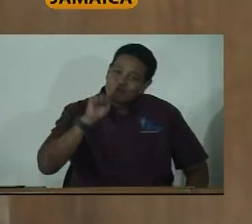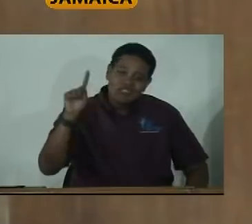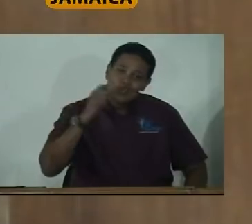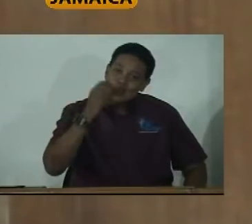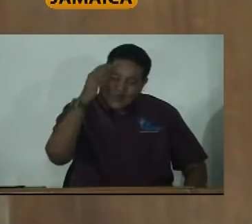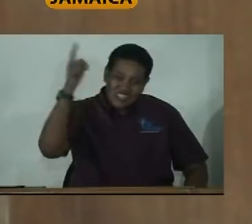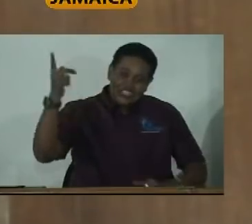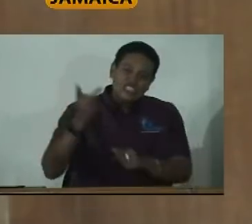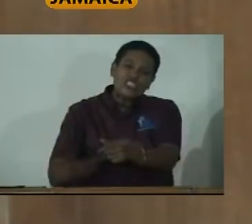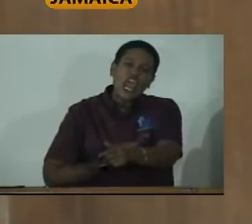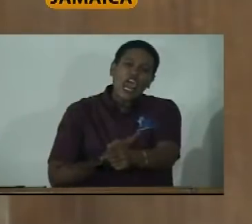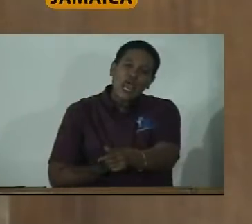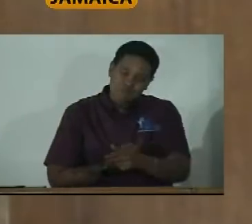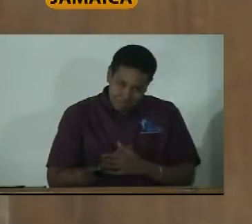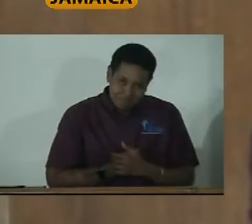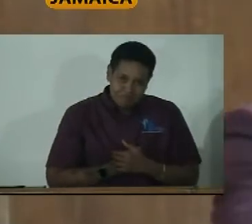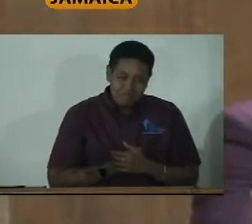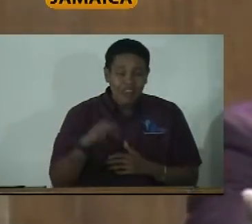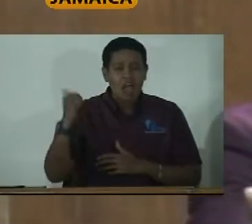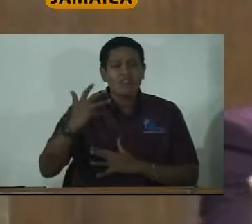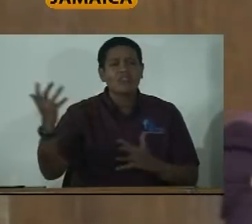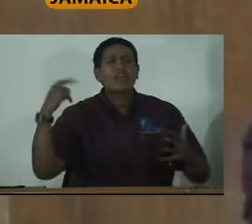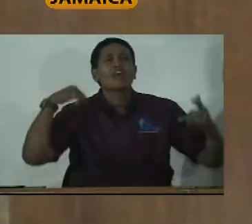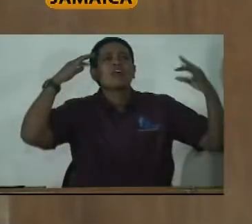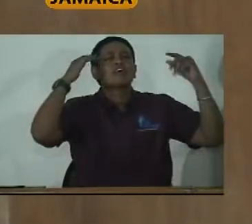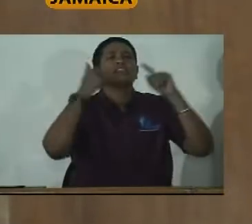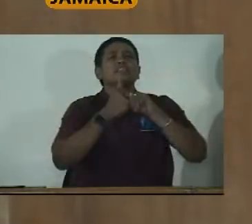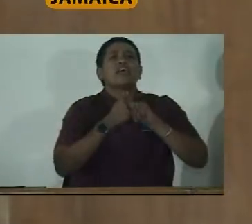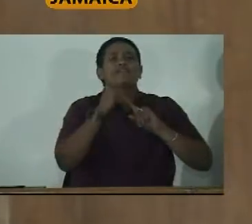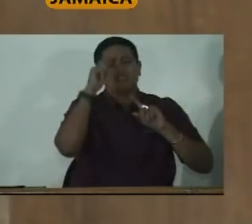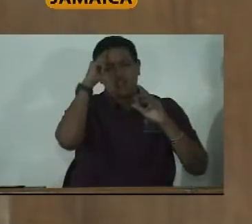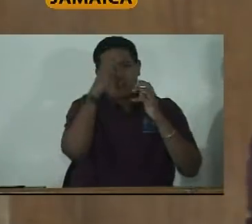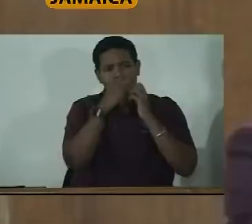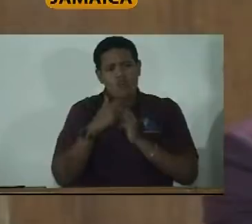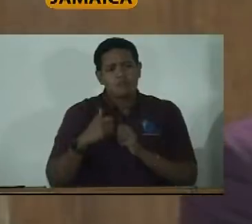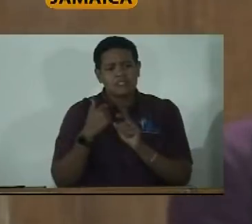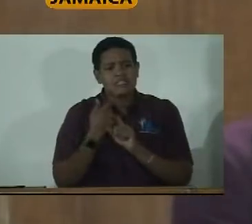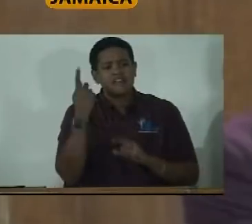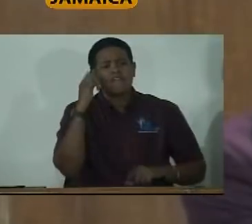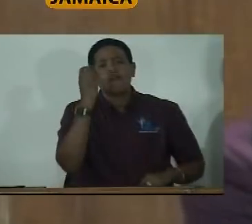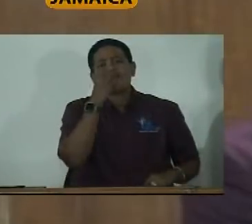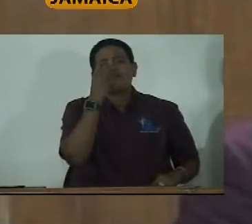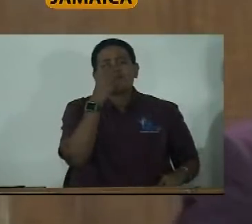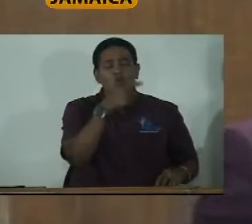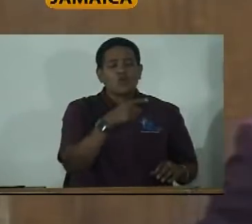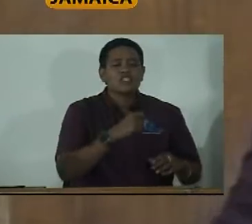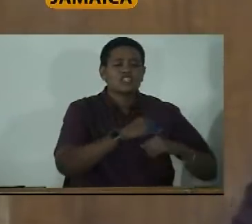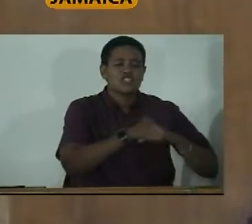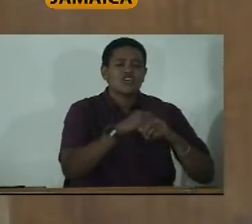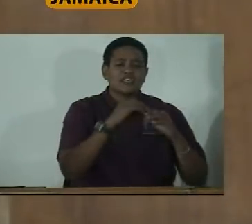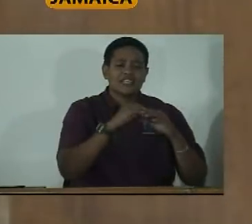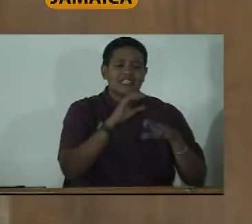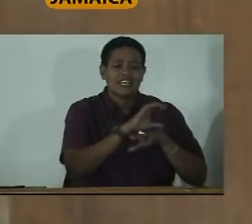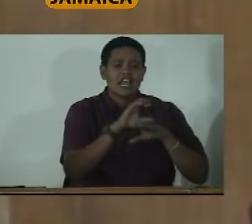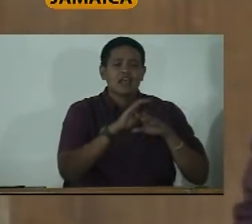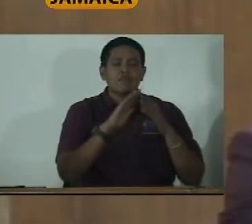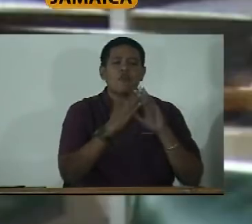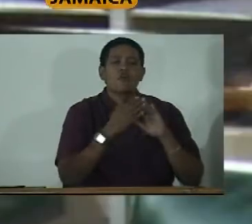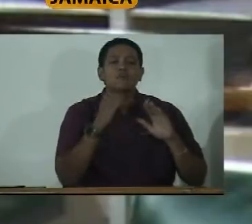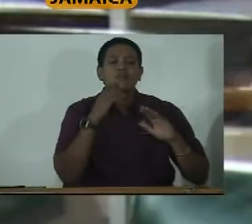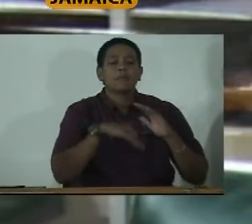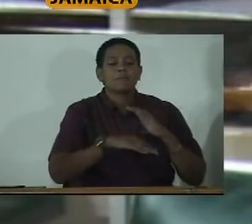the cooperation, Minister of Foreign Affairs, that could be gained for food security within CARICOM, based